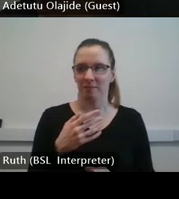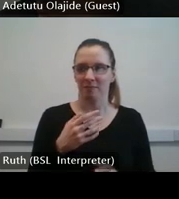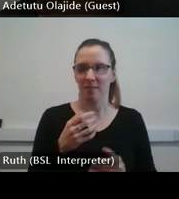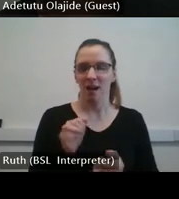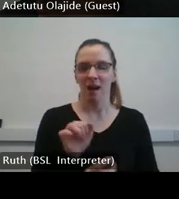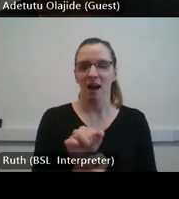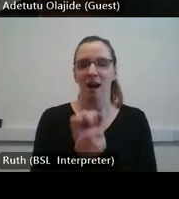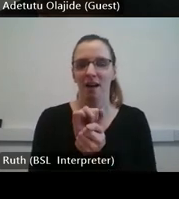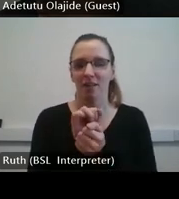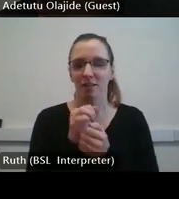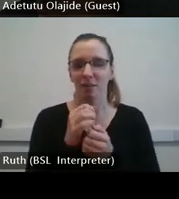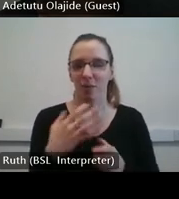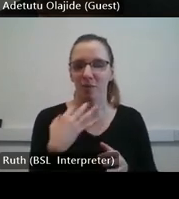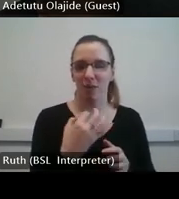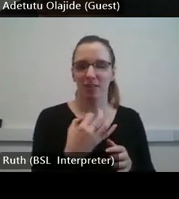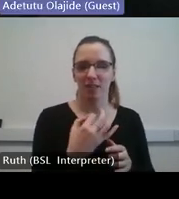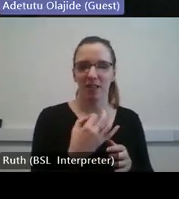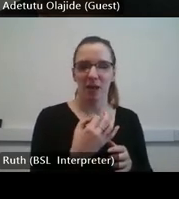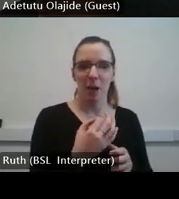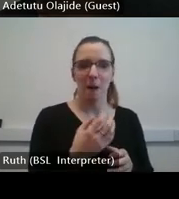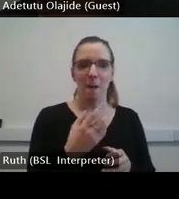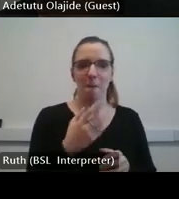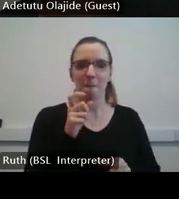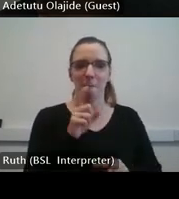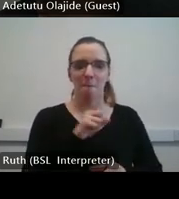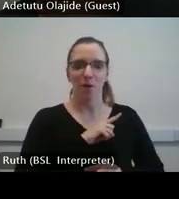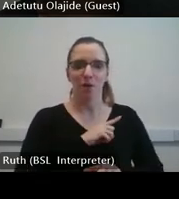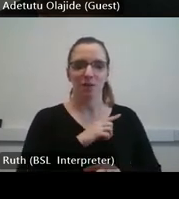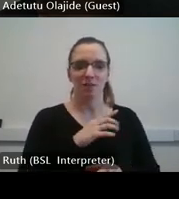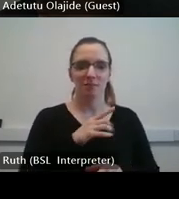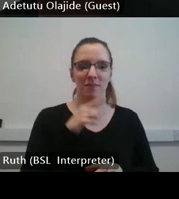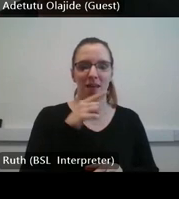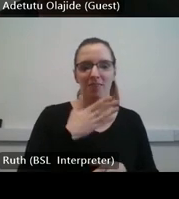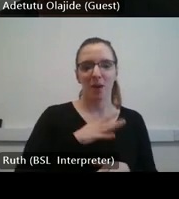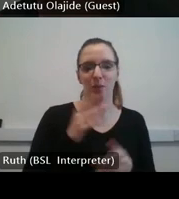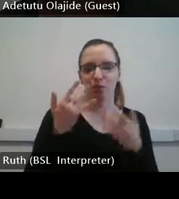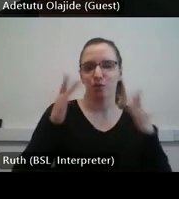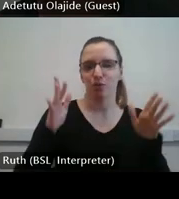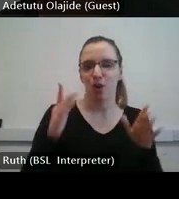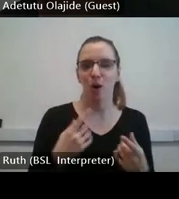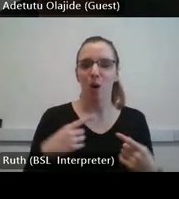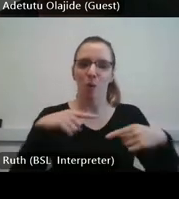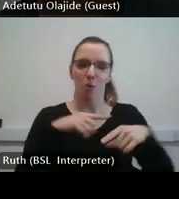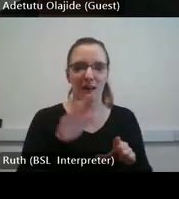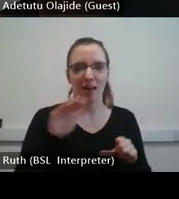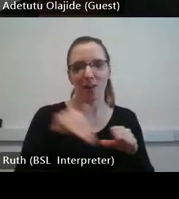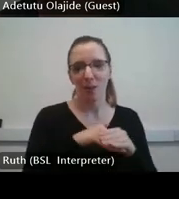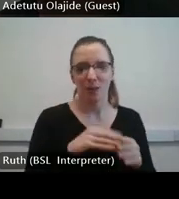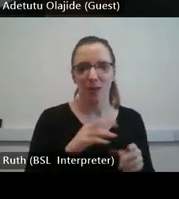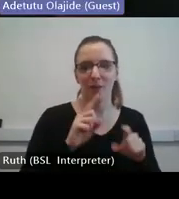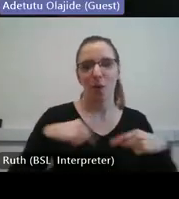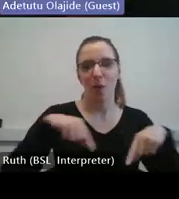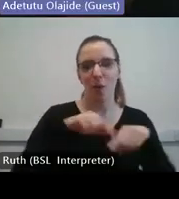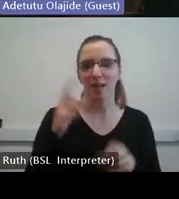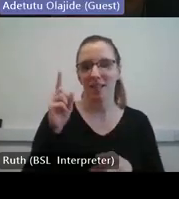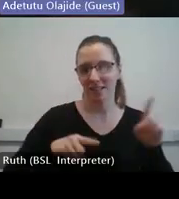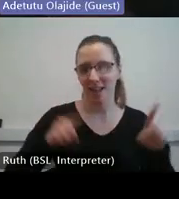in an organisation purely because they want to be seen to be doing the right thing and they want to be seen to be being diverse?